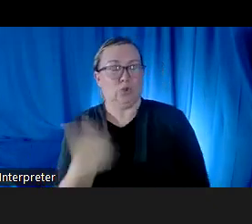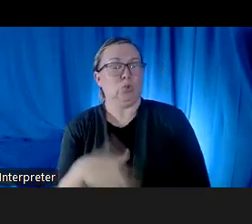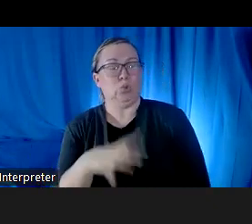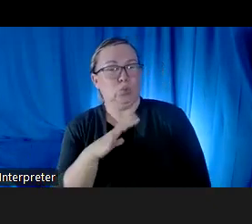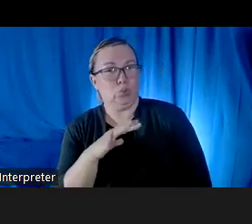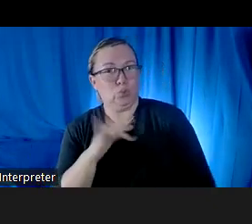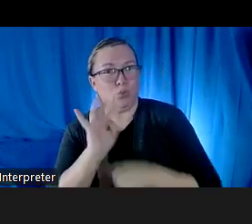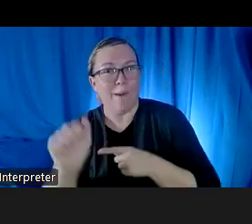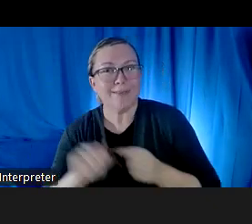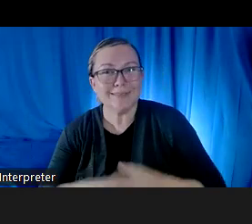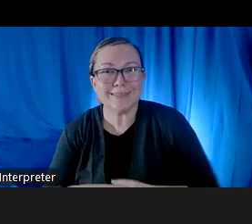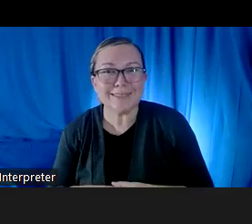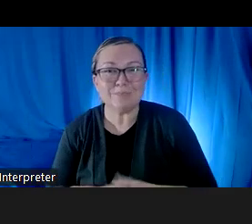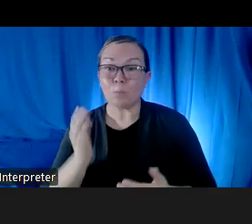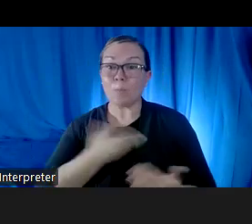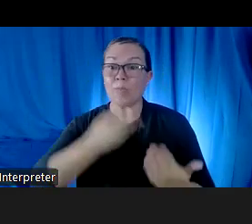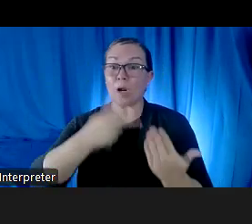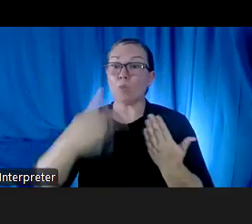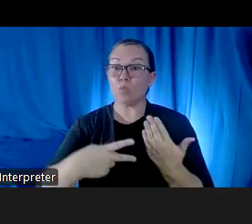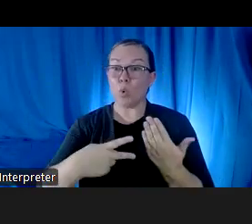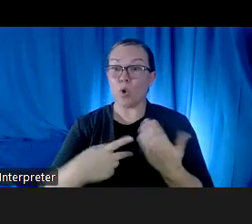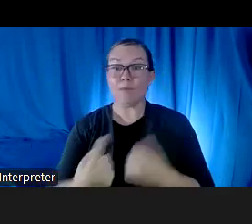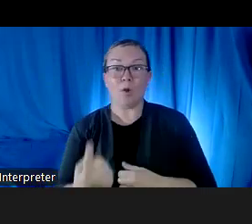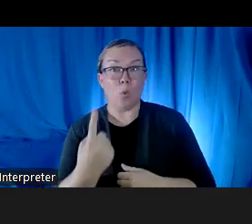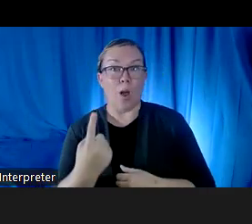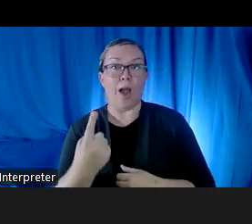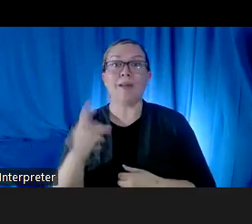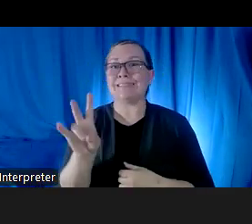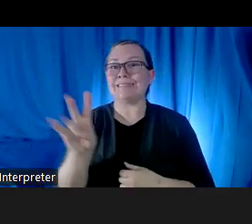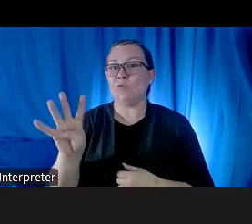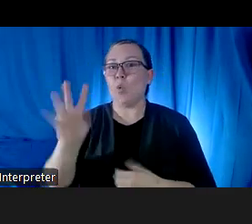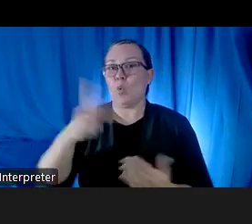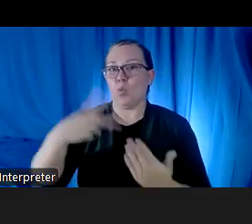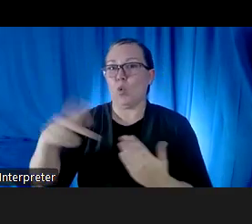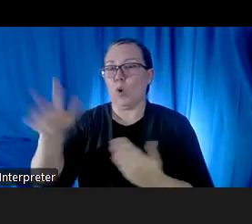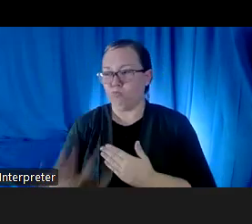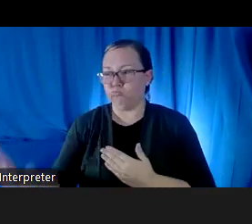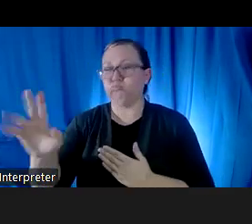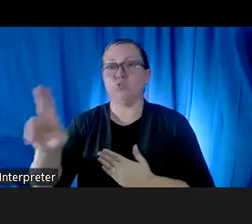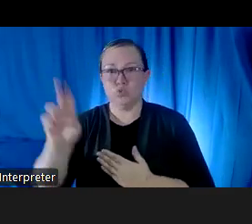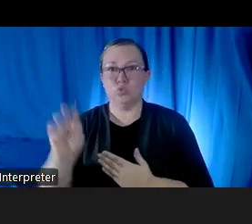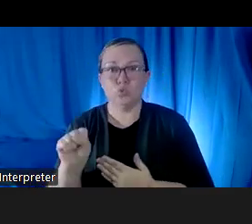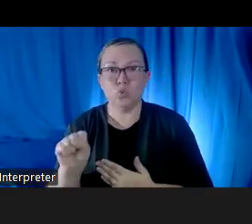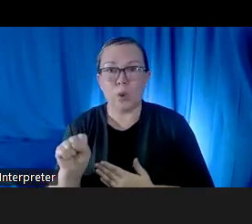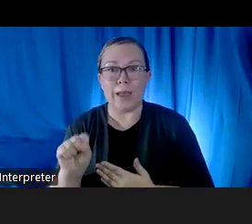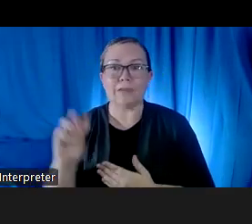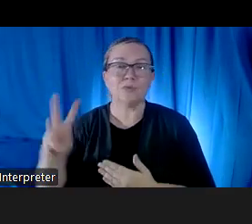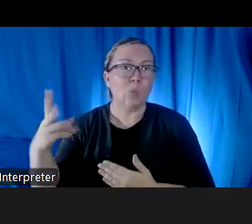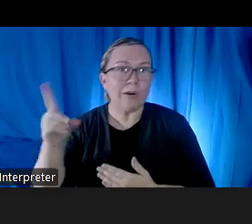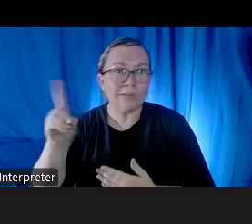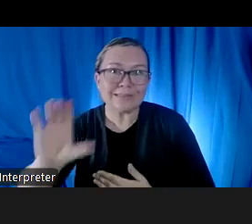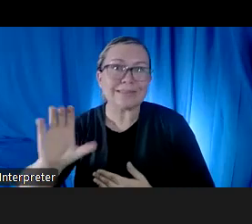incredible. So our program, the WIPA program, is one of 74 programs that is throughout the country, Washington, D.C., and